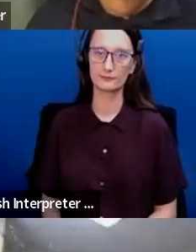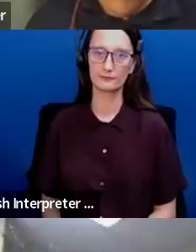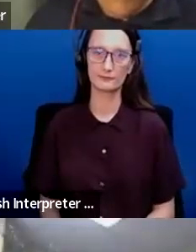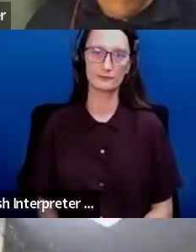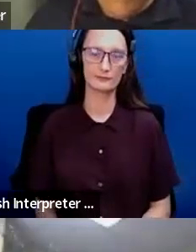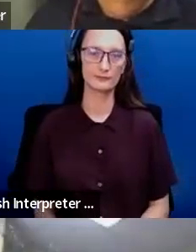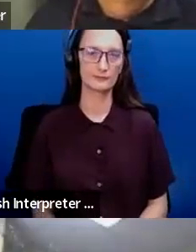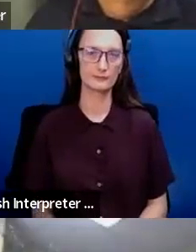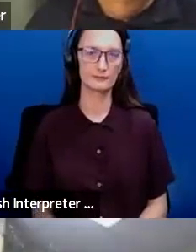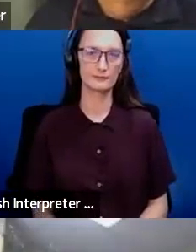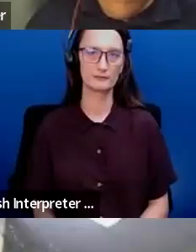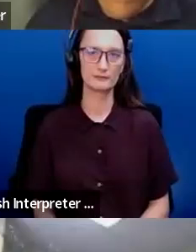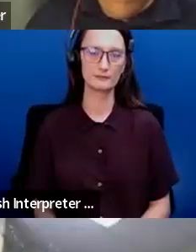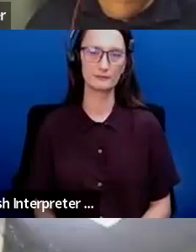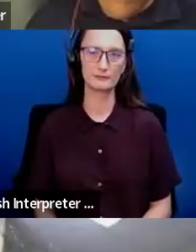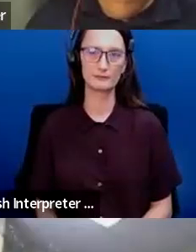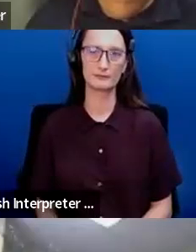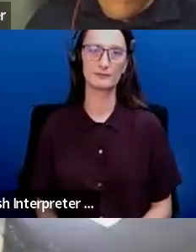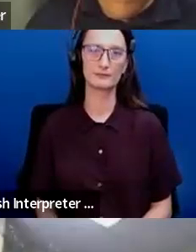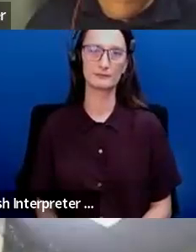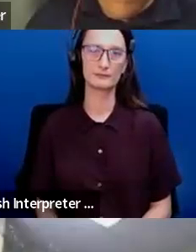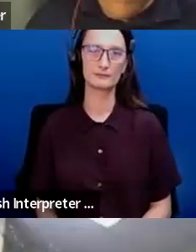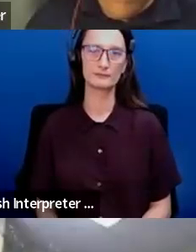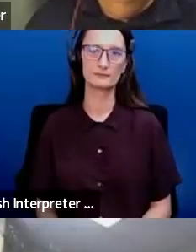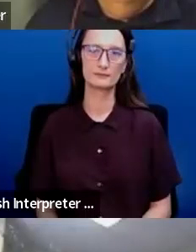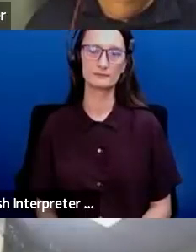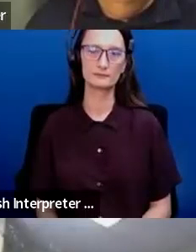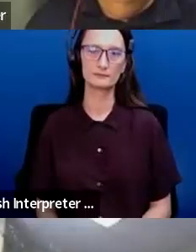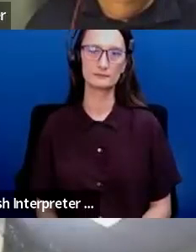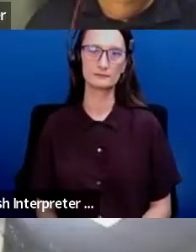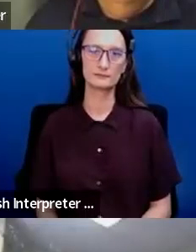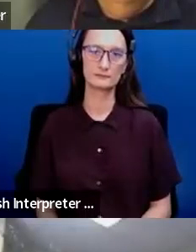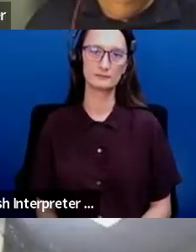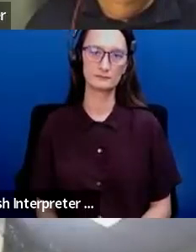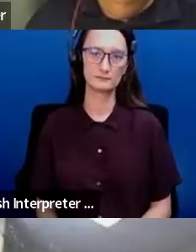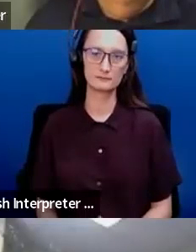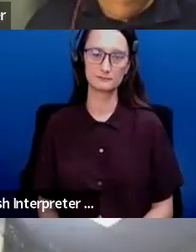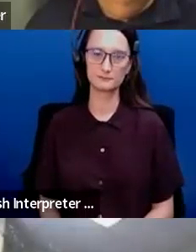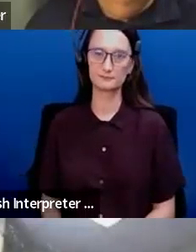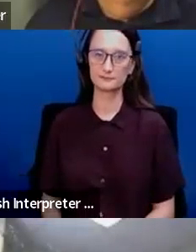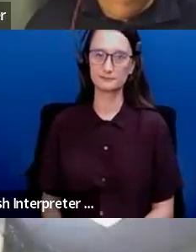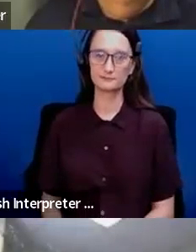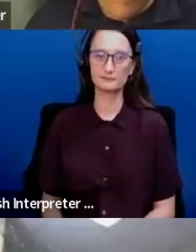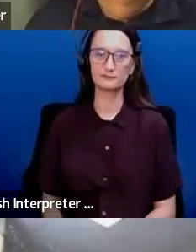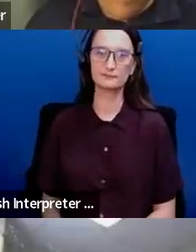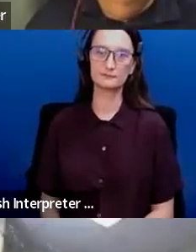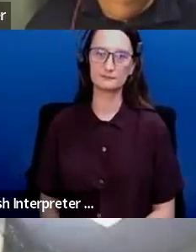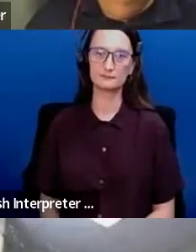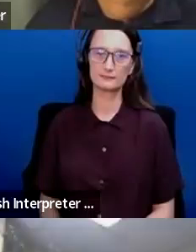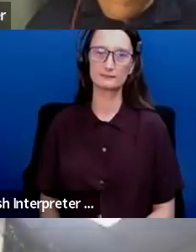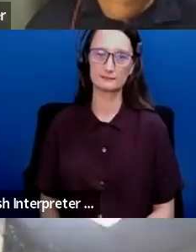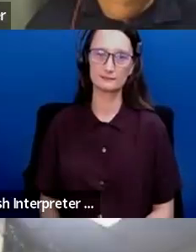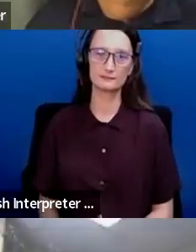direct support professionals. And I appreciate all of you that have served as a direct support professional, and all the ones that are working for all